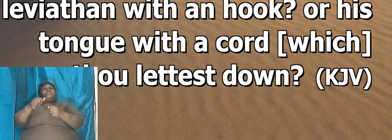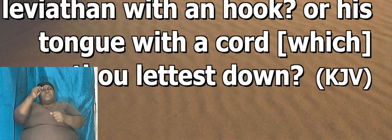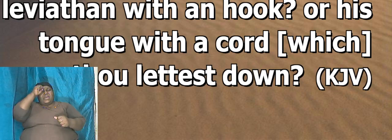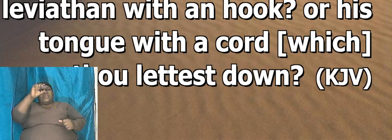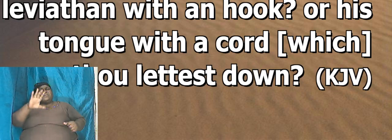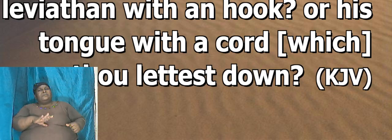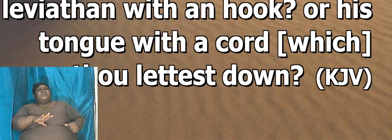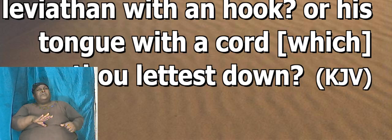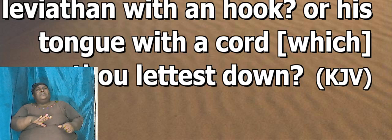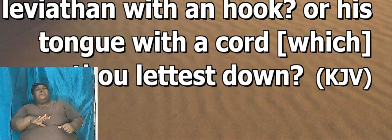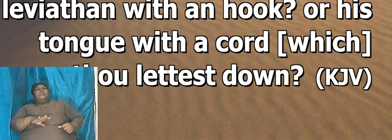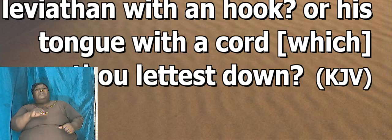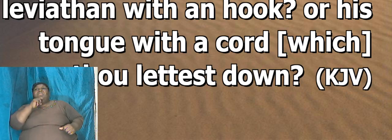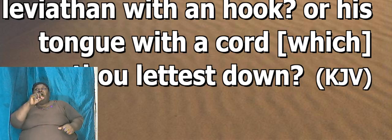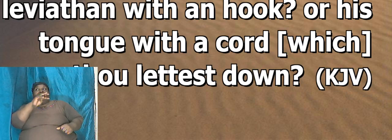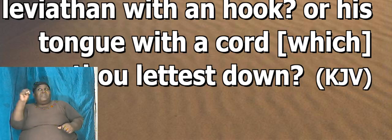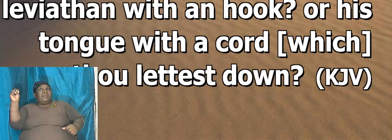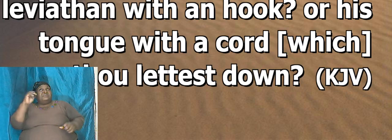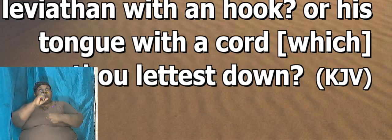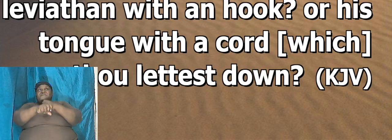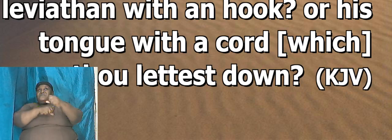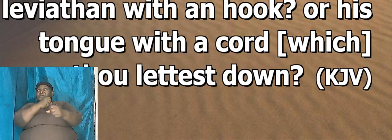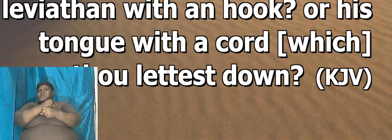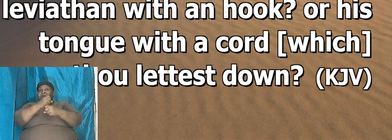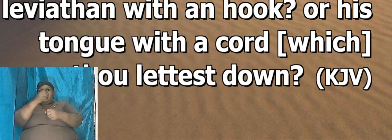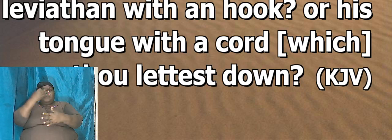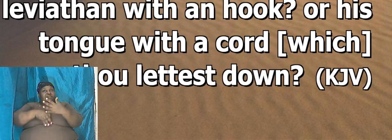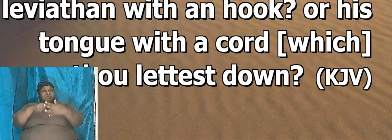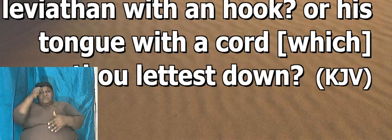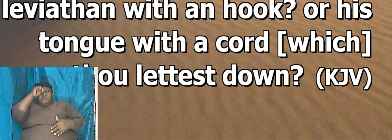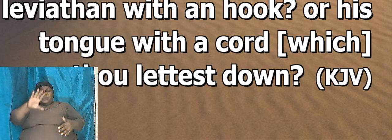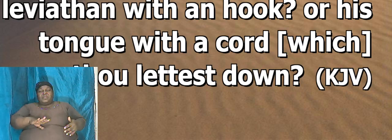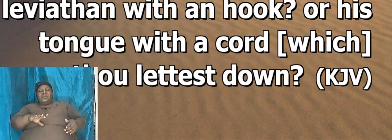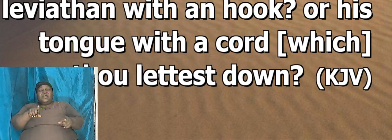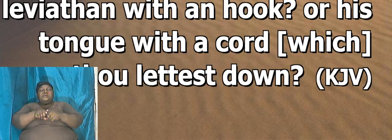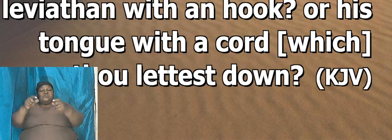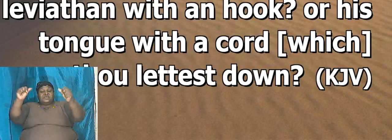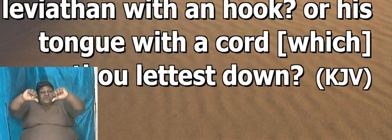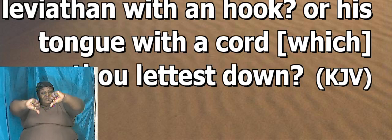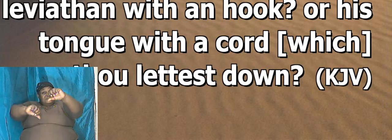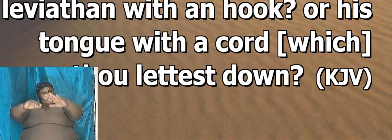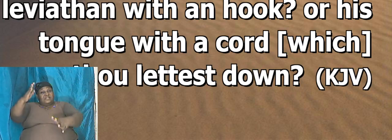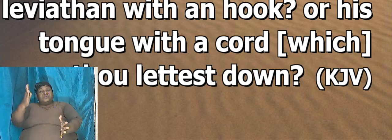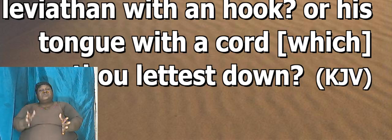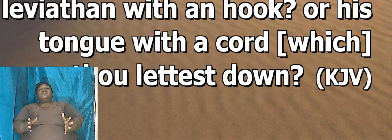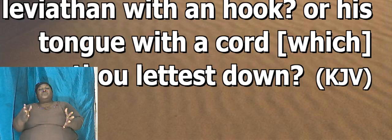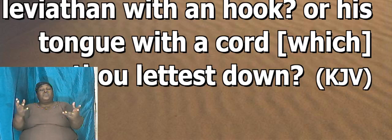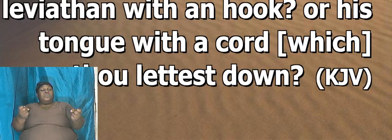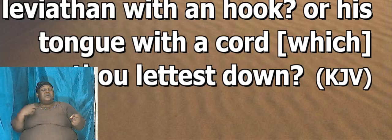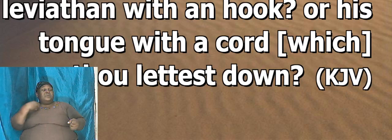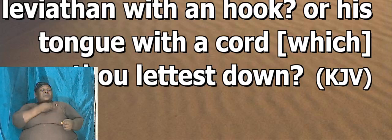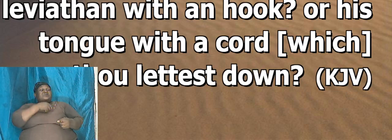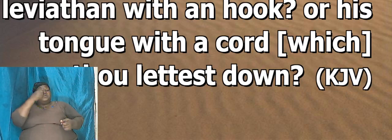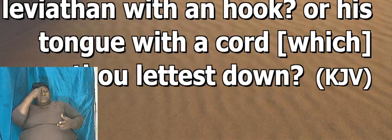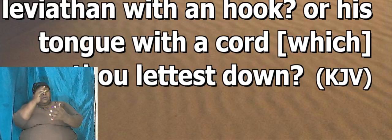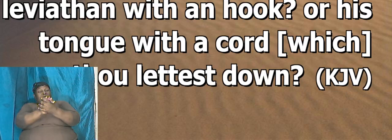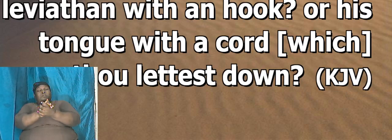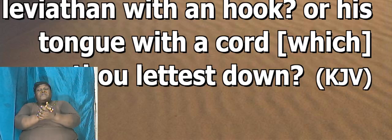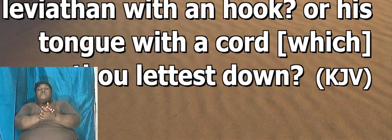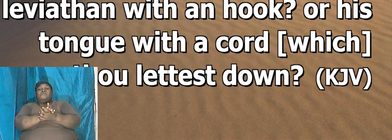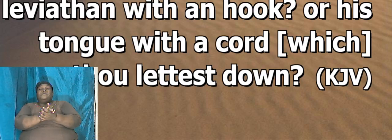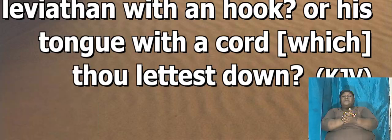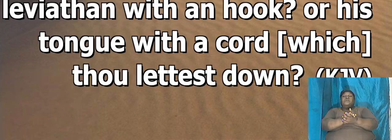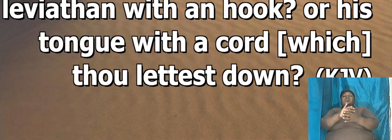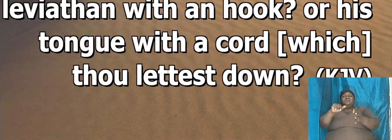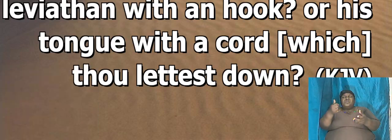years before men as they would let us believe and so here is job talking in